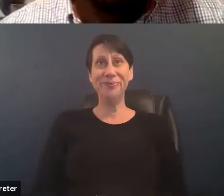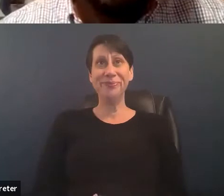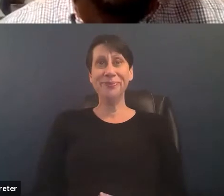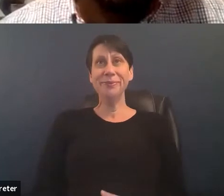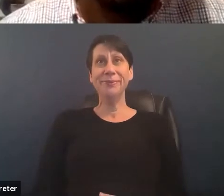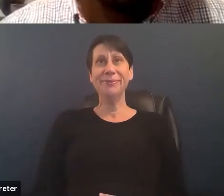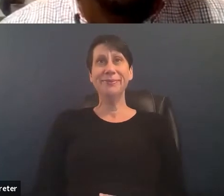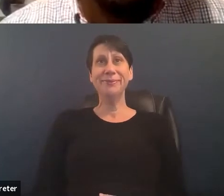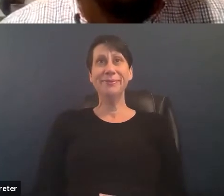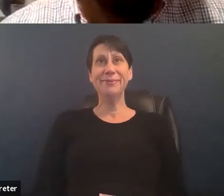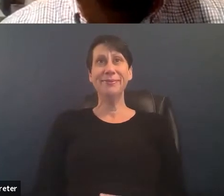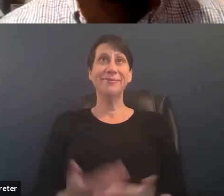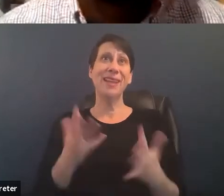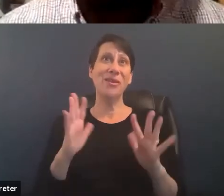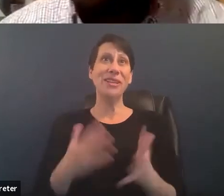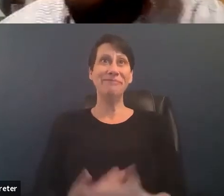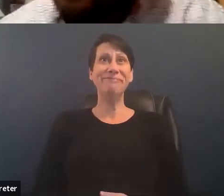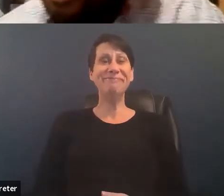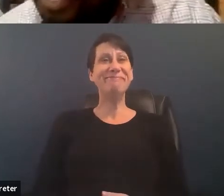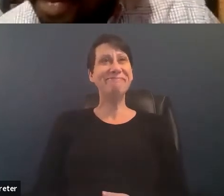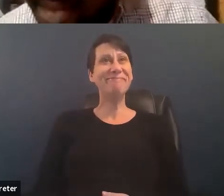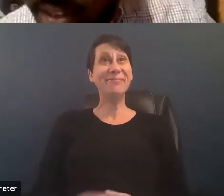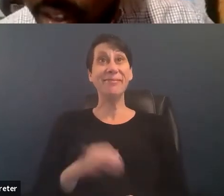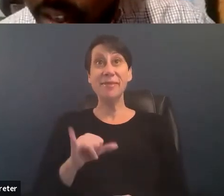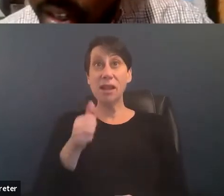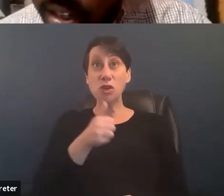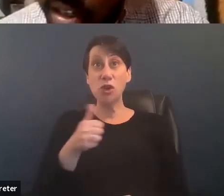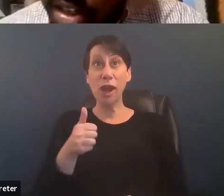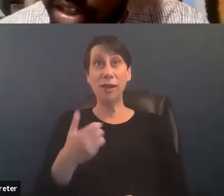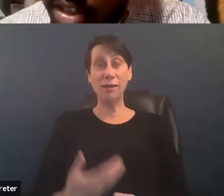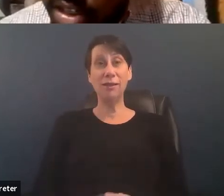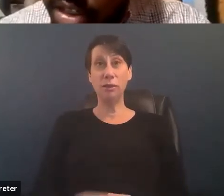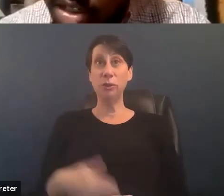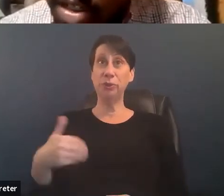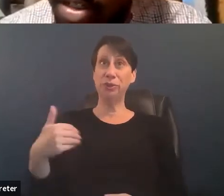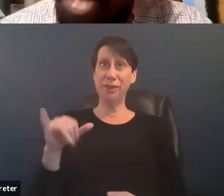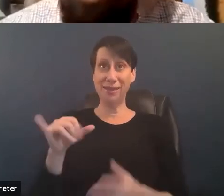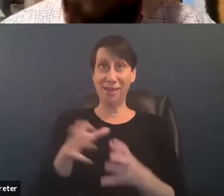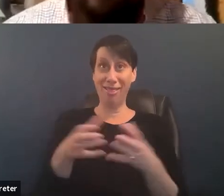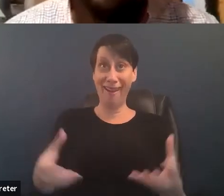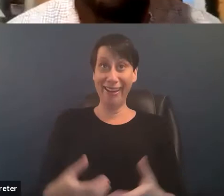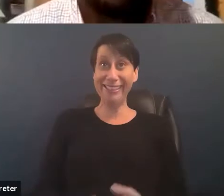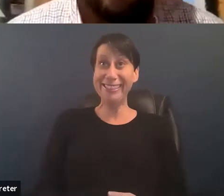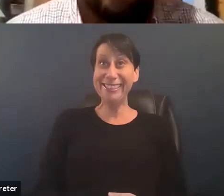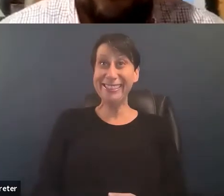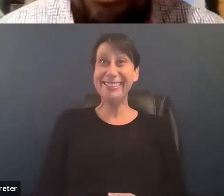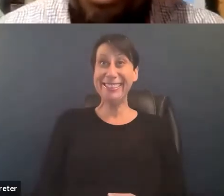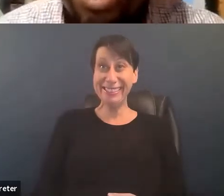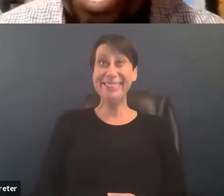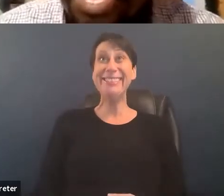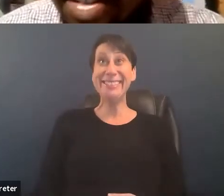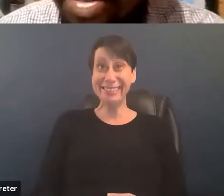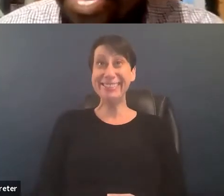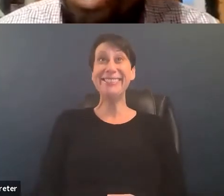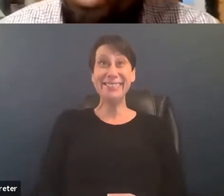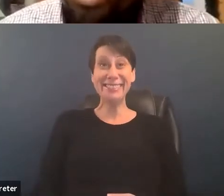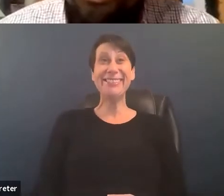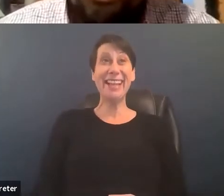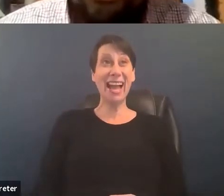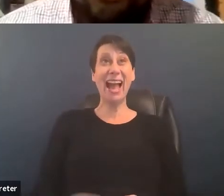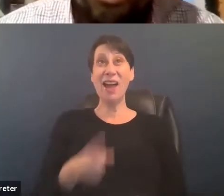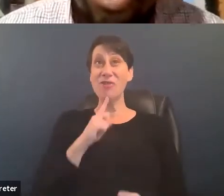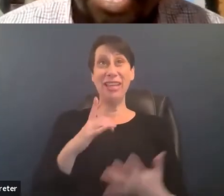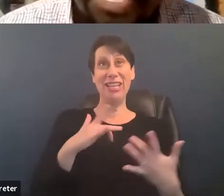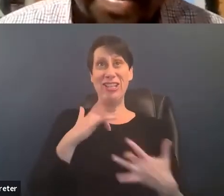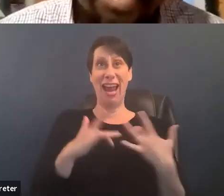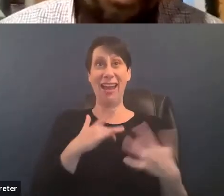that was it, guys. That's great. That's a lot though. I'm super jazzed about this